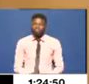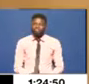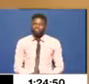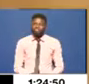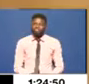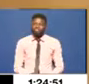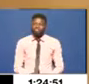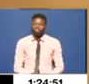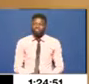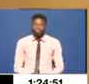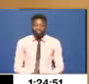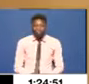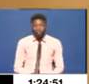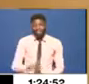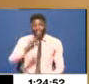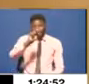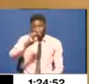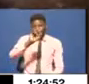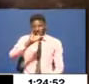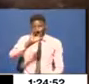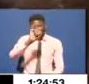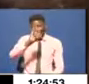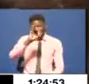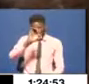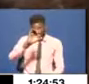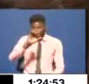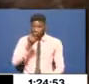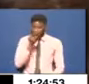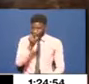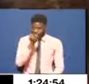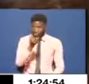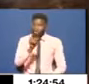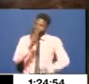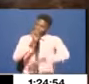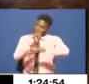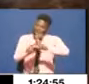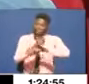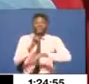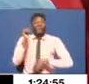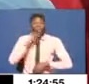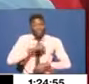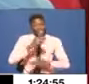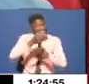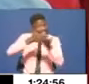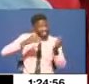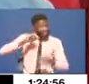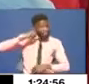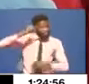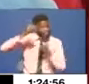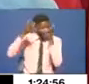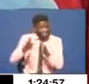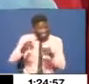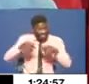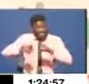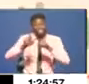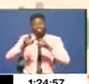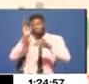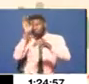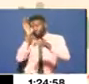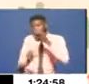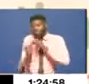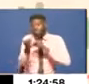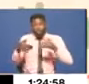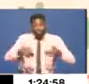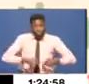The National Cohesion and Integration Commission has cautioned a section of politicians against inciting the youth to violence.